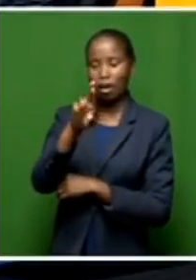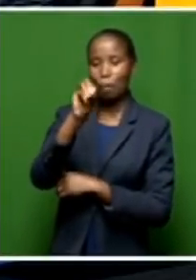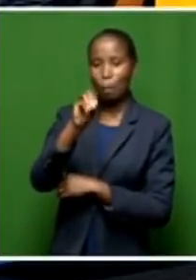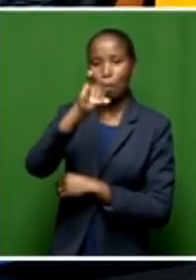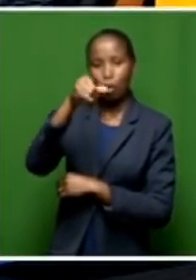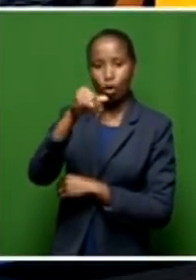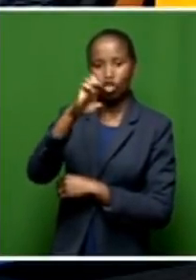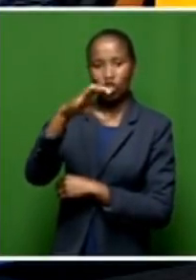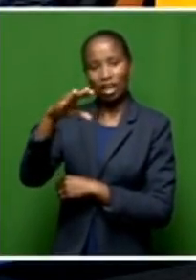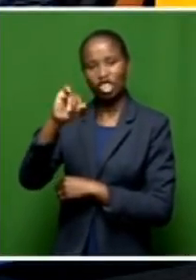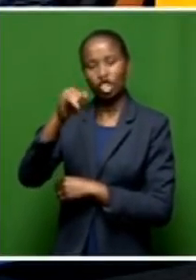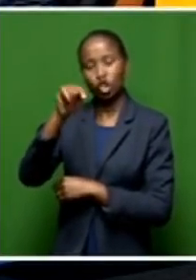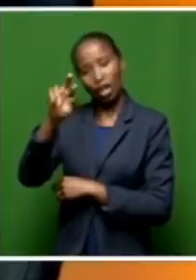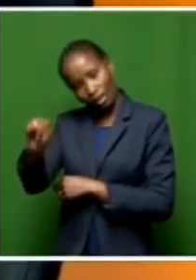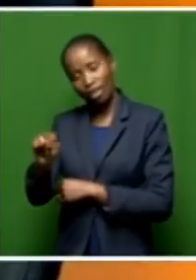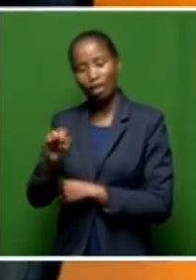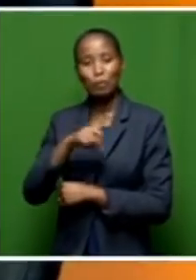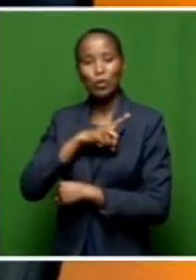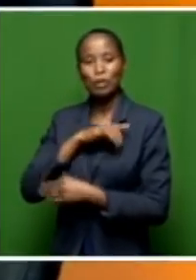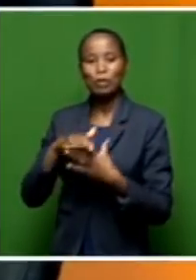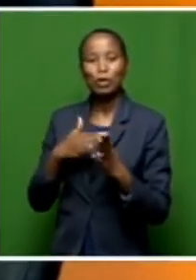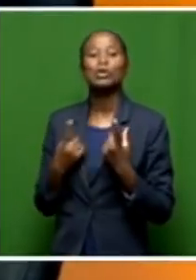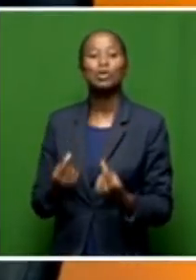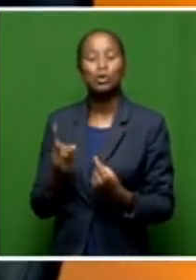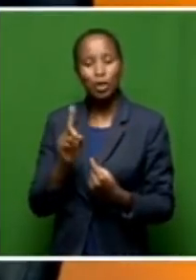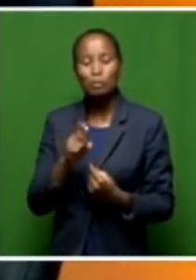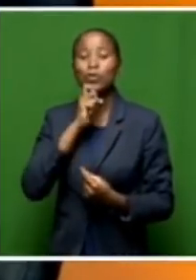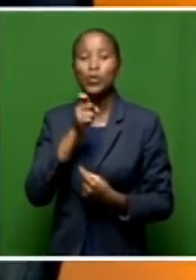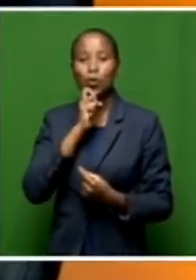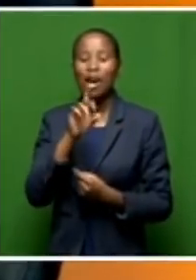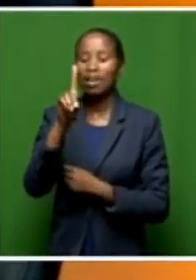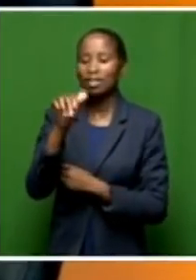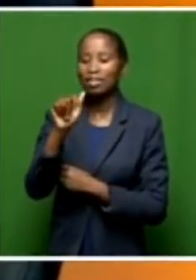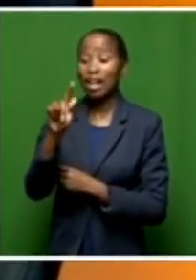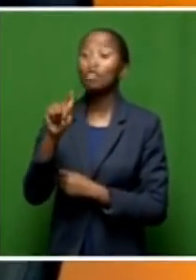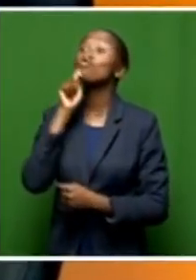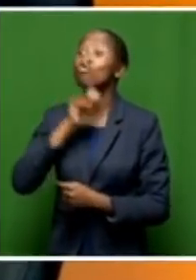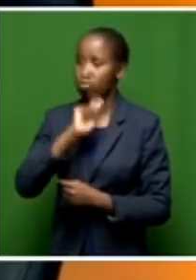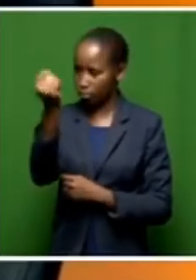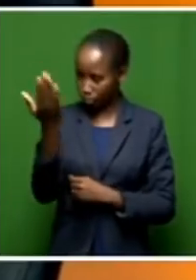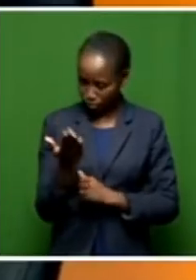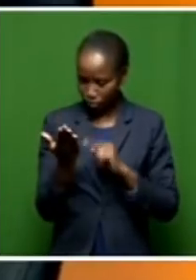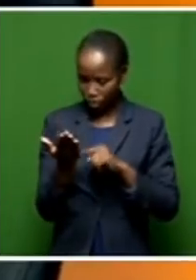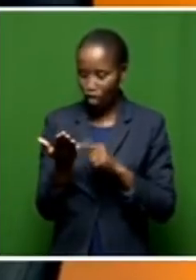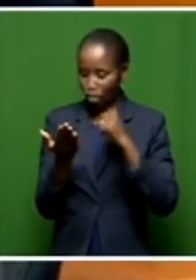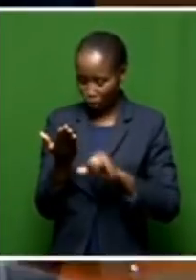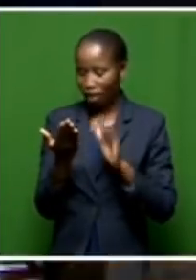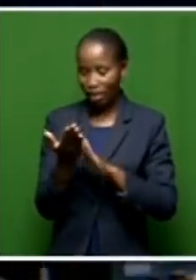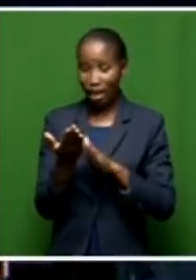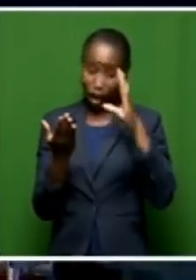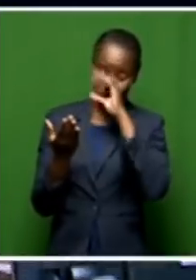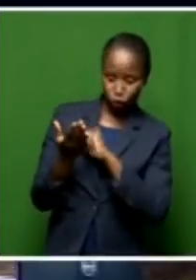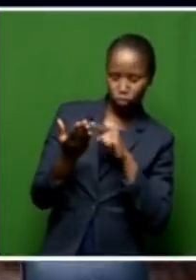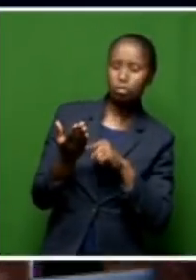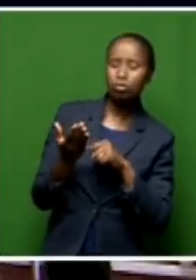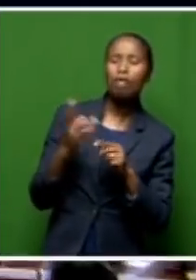the actual data in order to project what is going to be the final outlook. So in